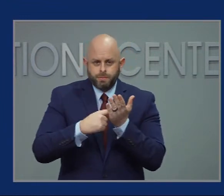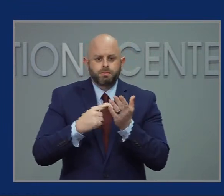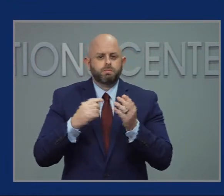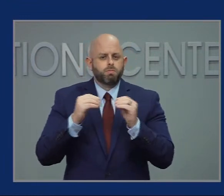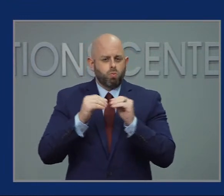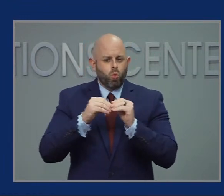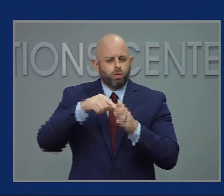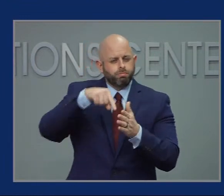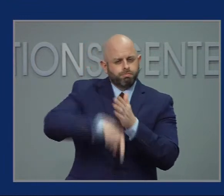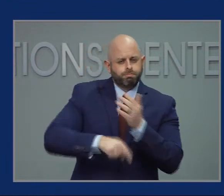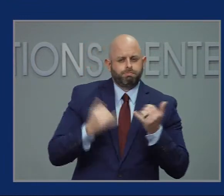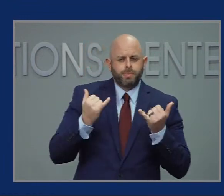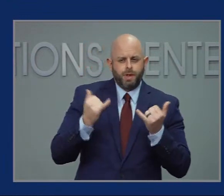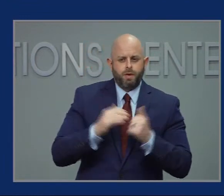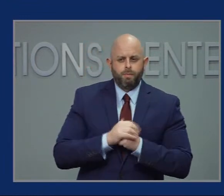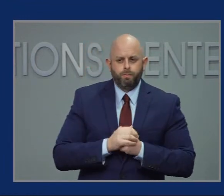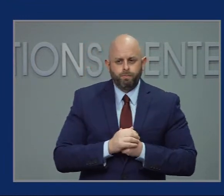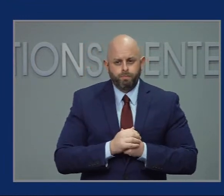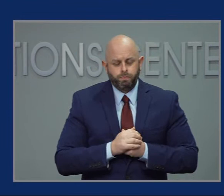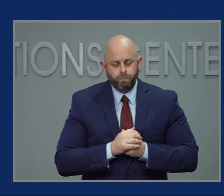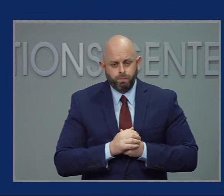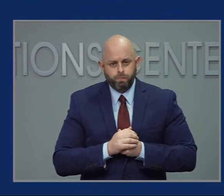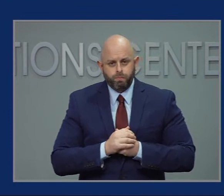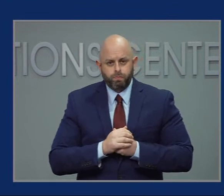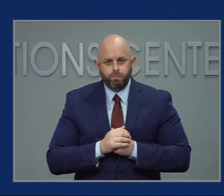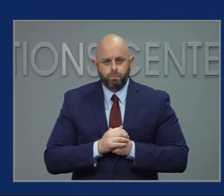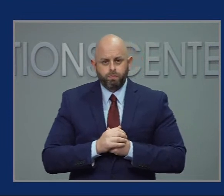today. First, we'll talk about